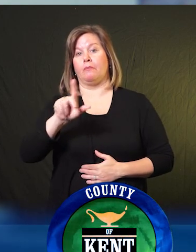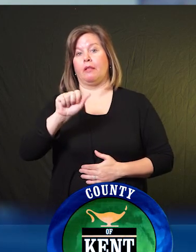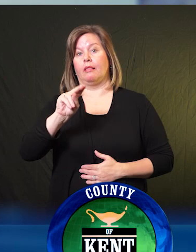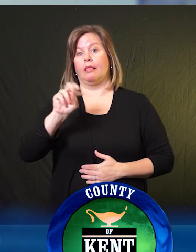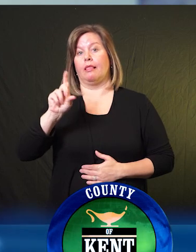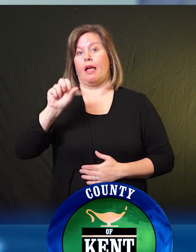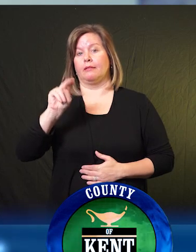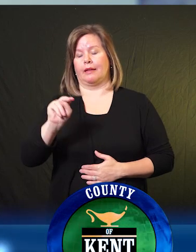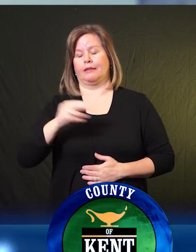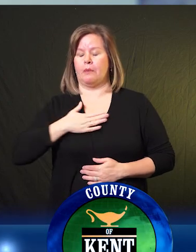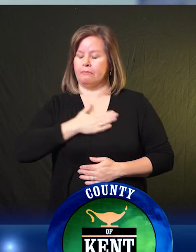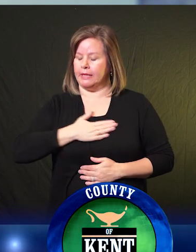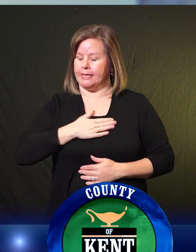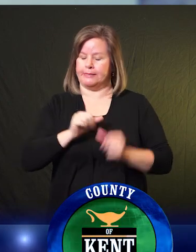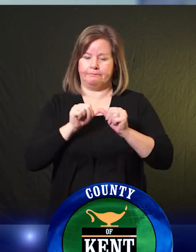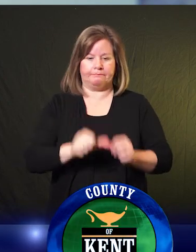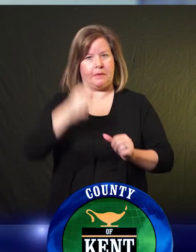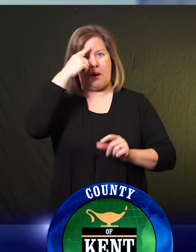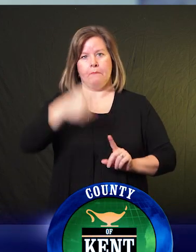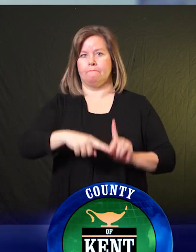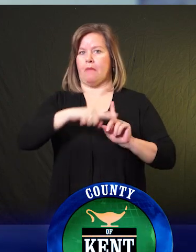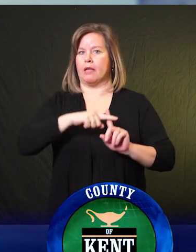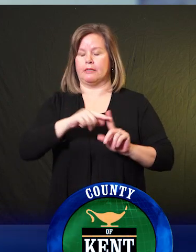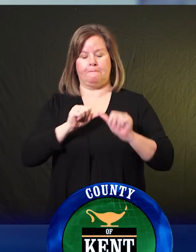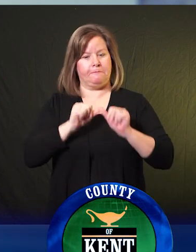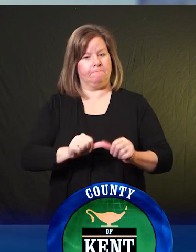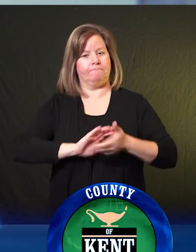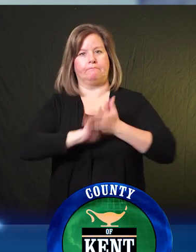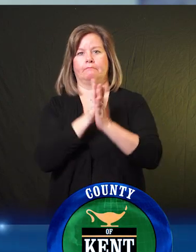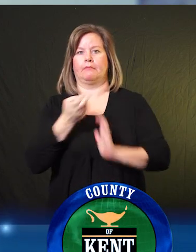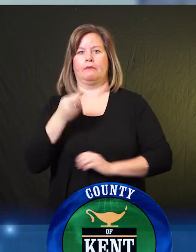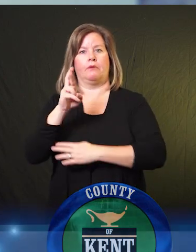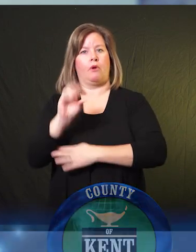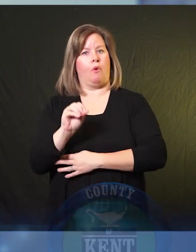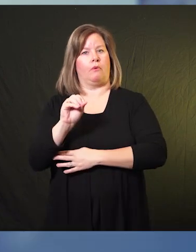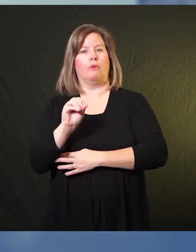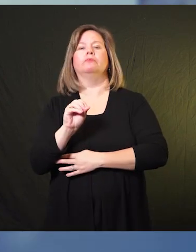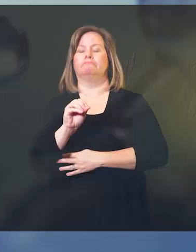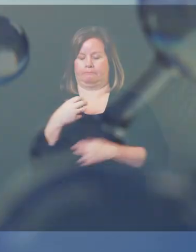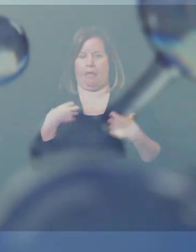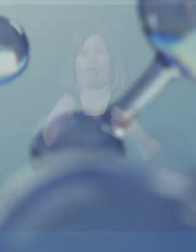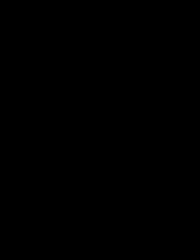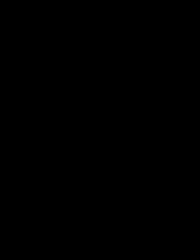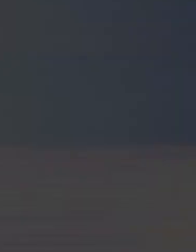encouraging you to please stay positive, stay heroic, and stay healthy. Thank you.